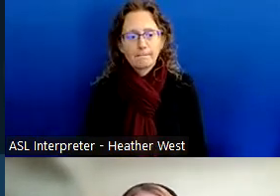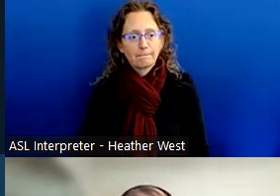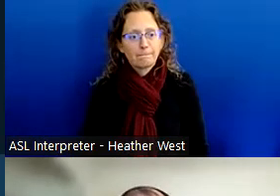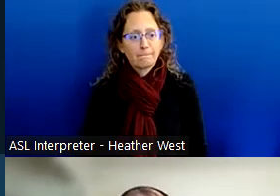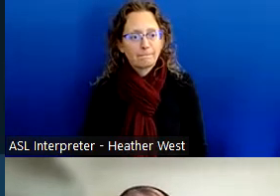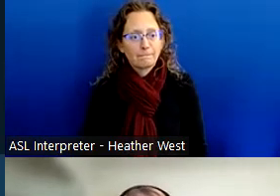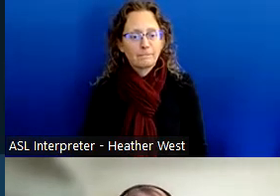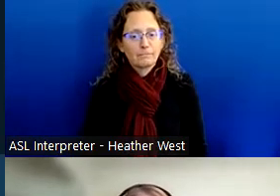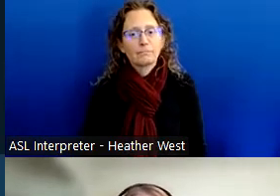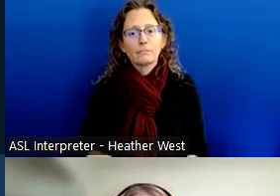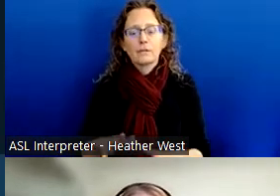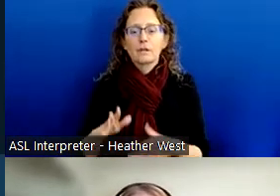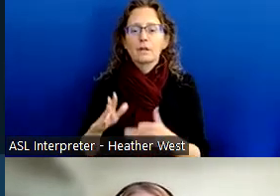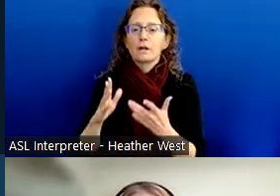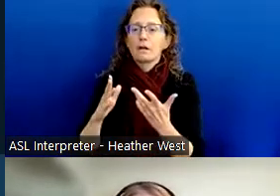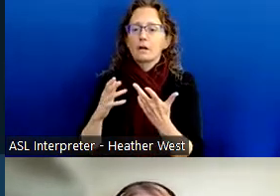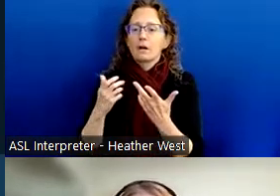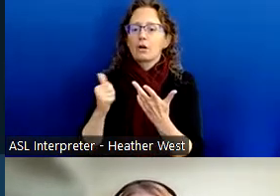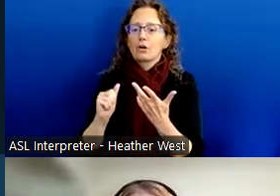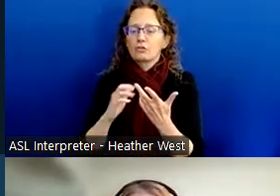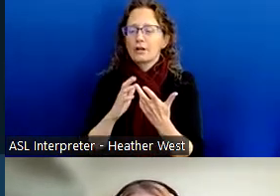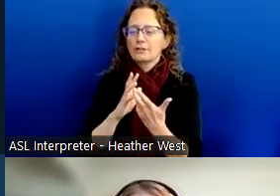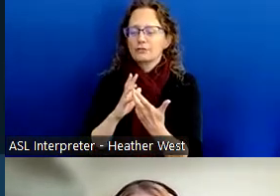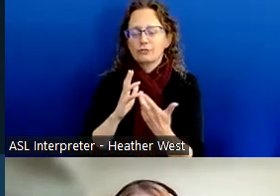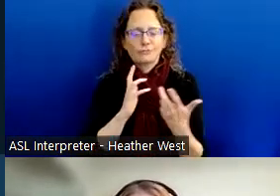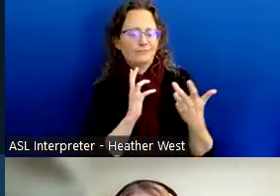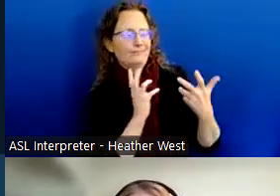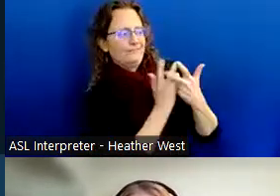So really aligning with the REAP 2.0 objectives,